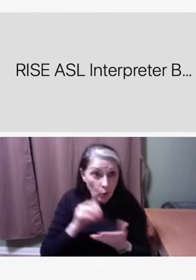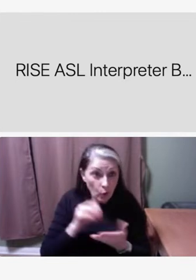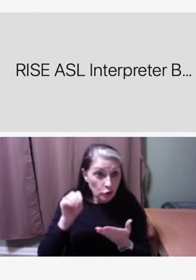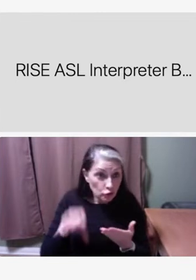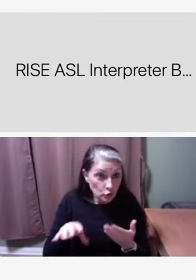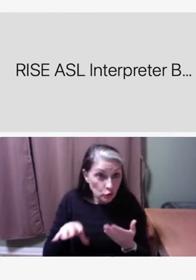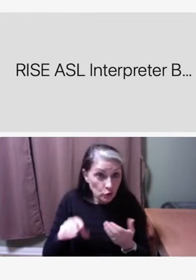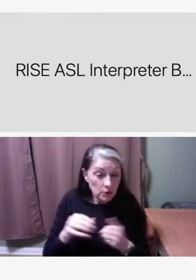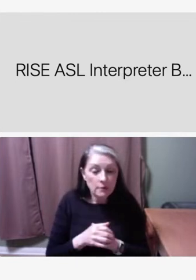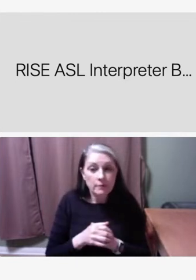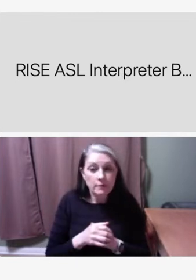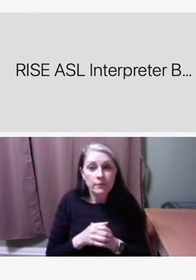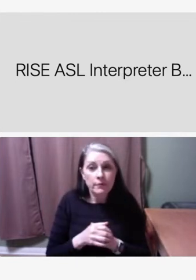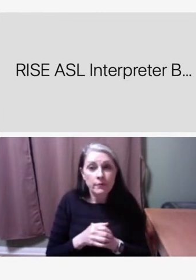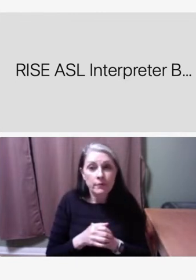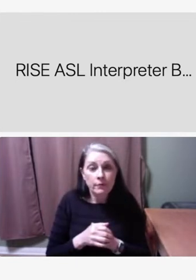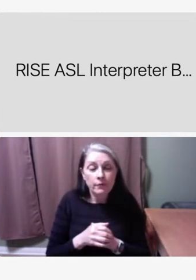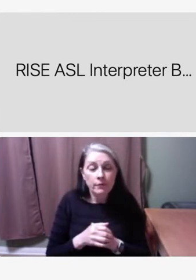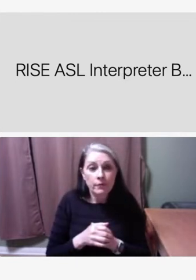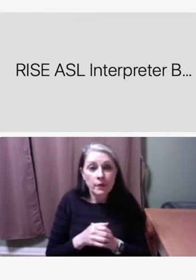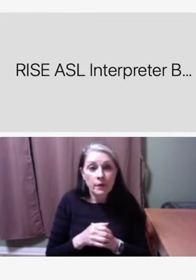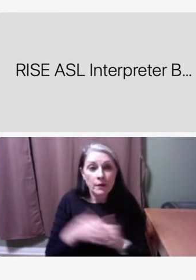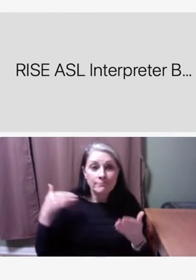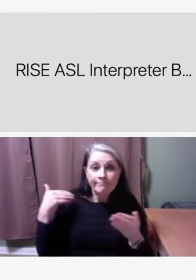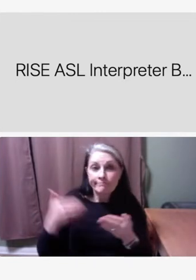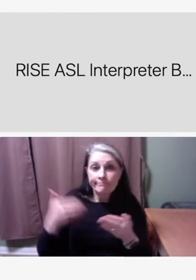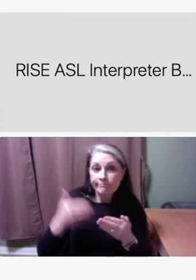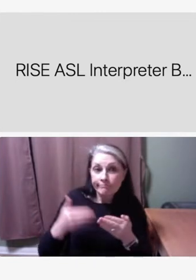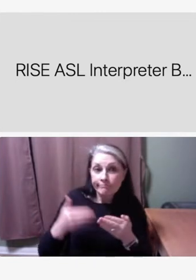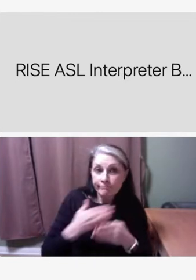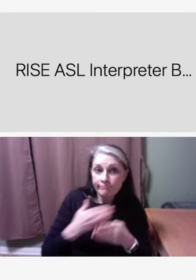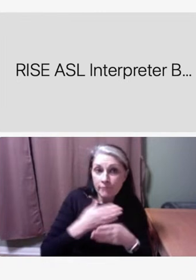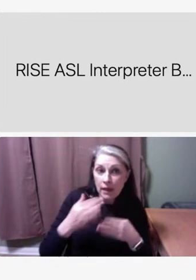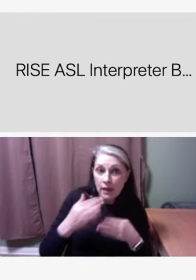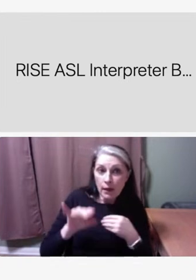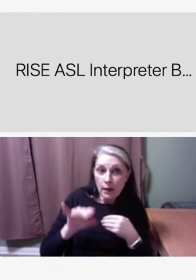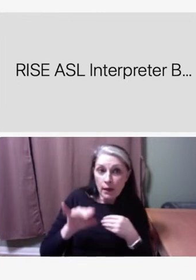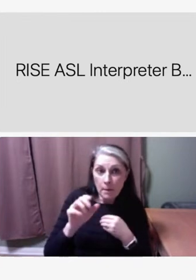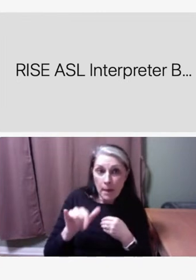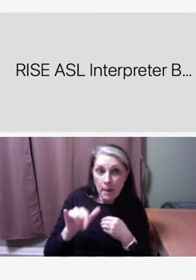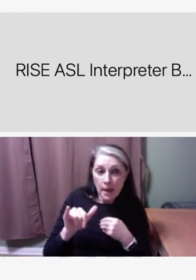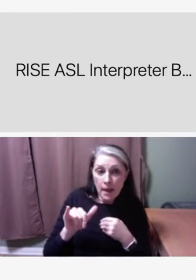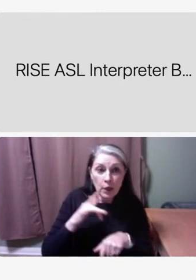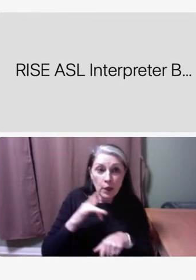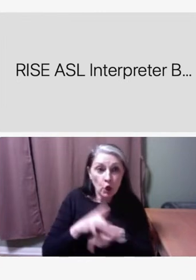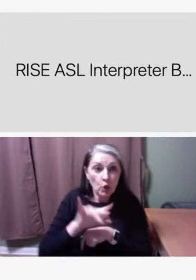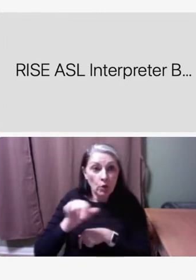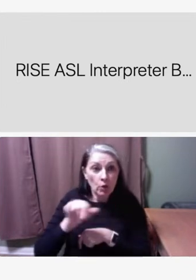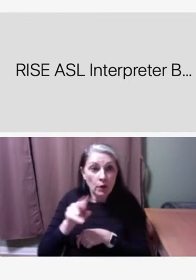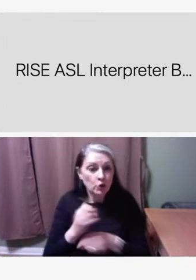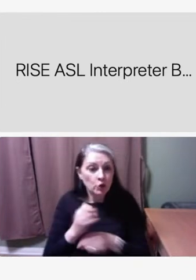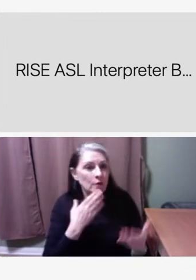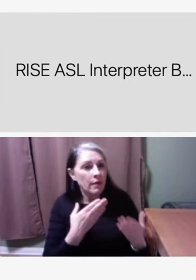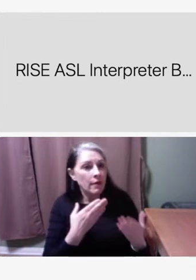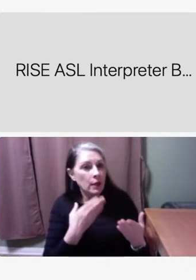of May and early June. Thank you. Thank you, Mr. Ibarra.